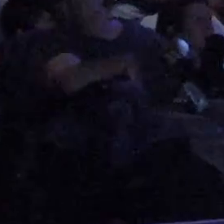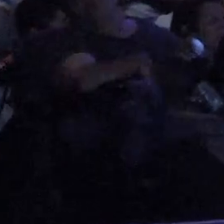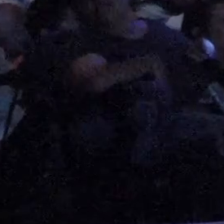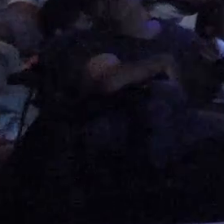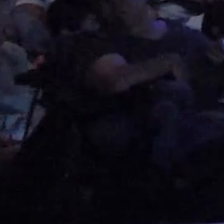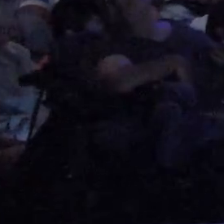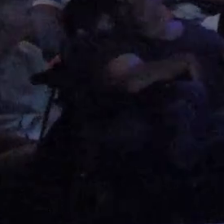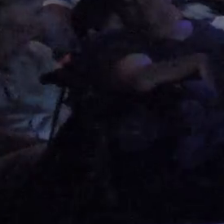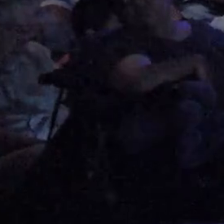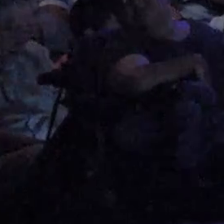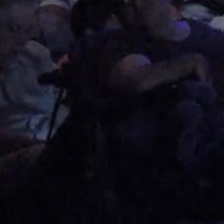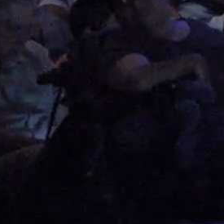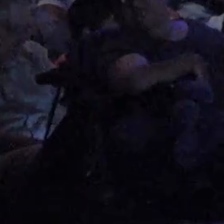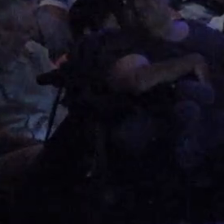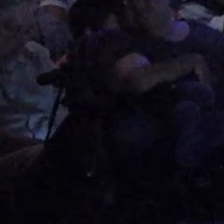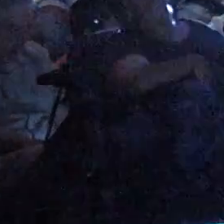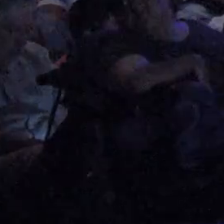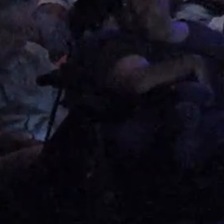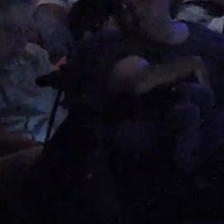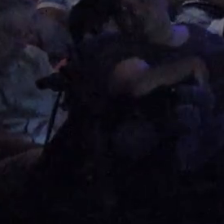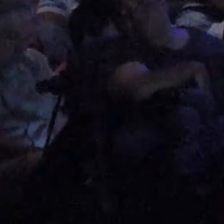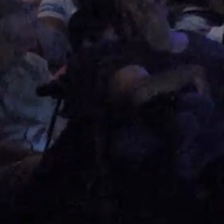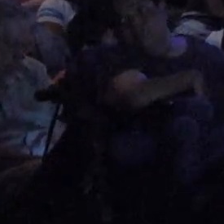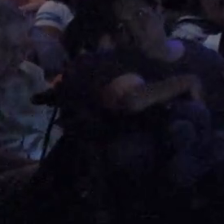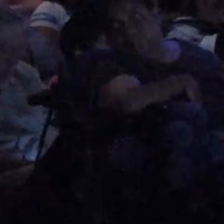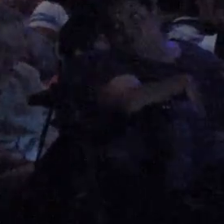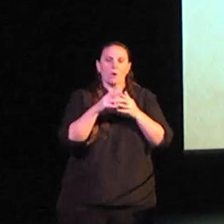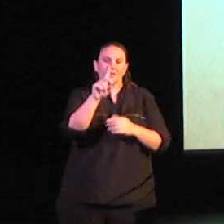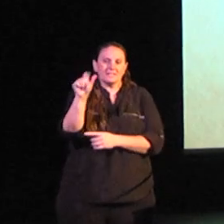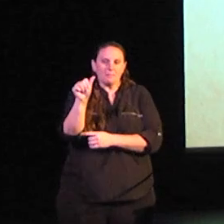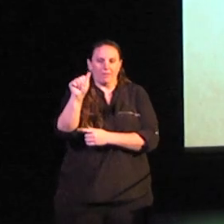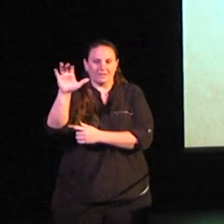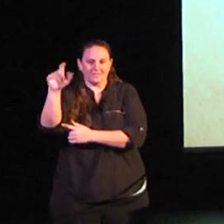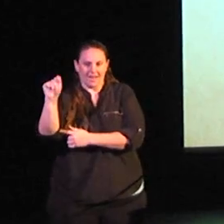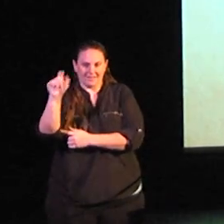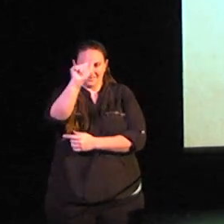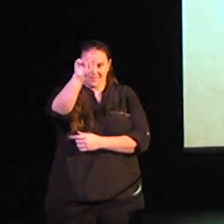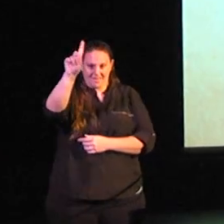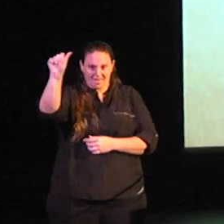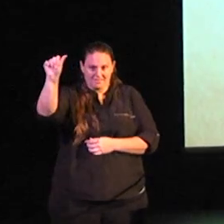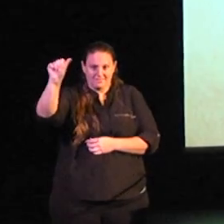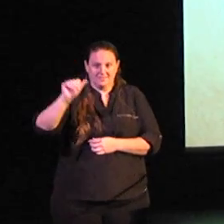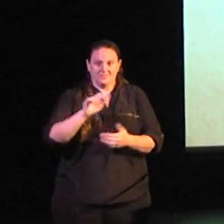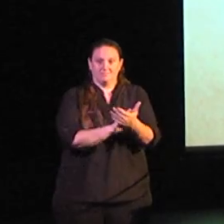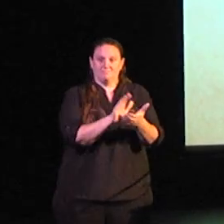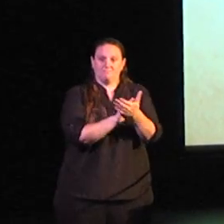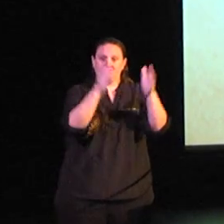did? He's the lead sponsor and author of the Americans with Disabilities Act. That's right.